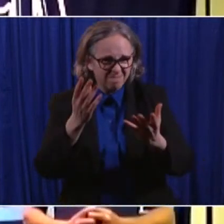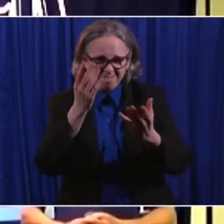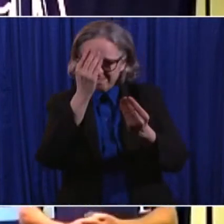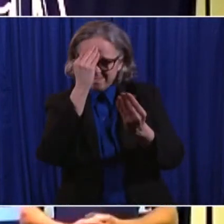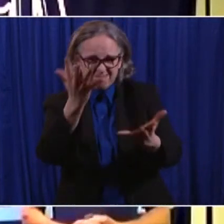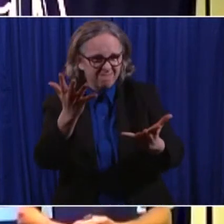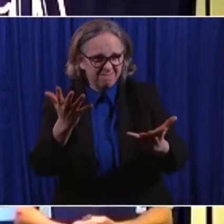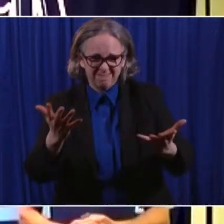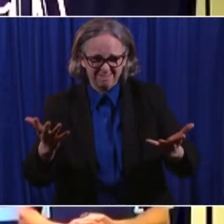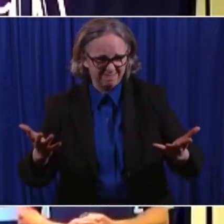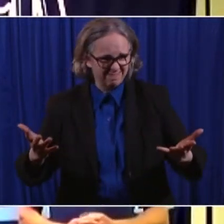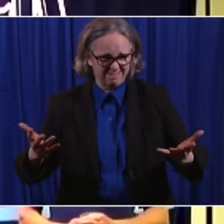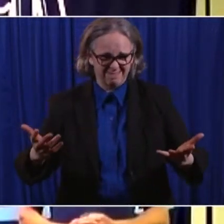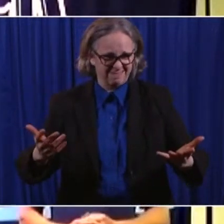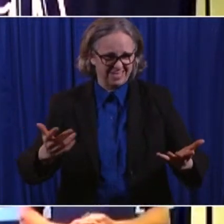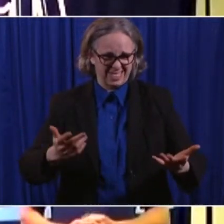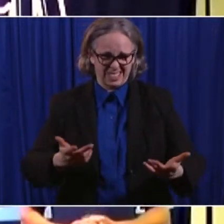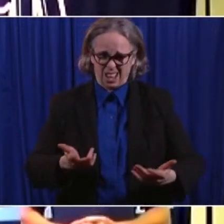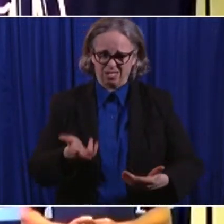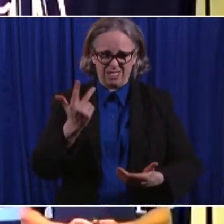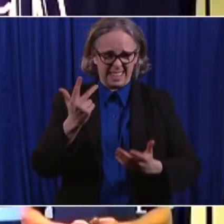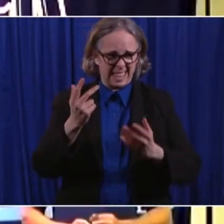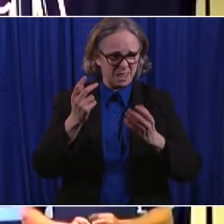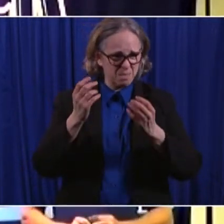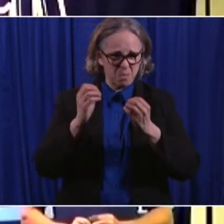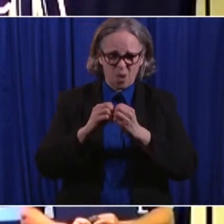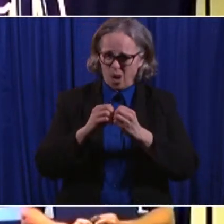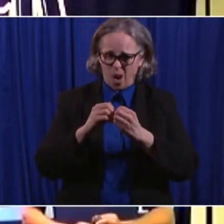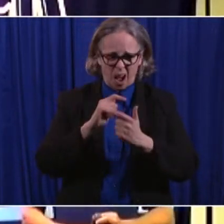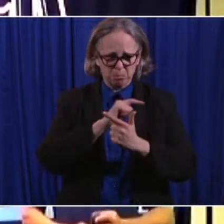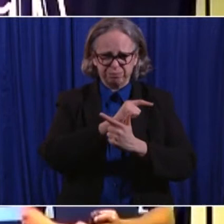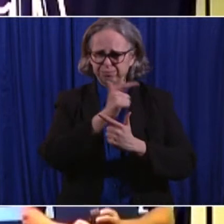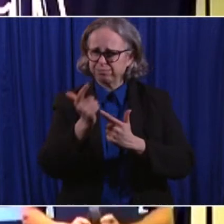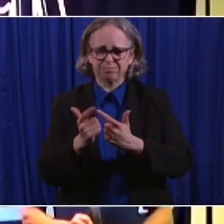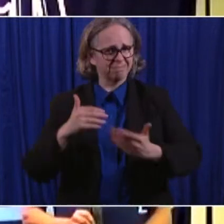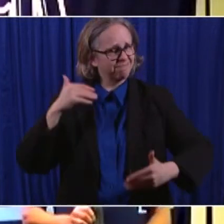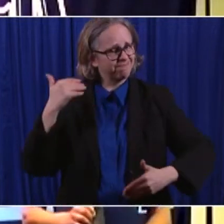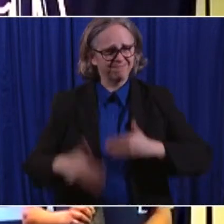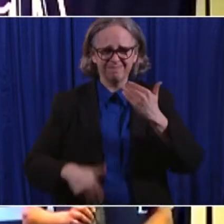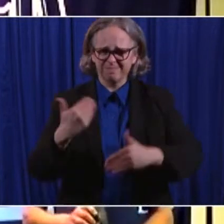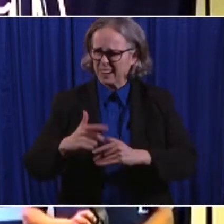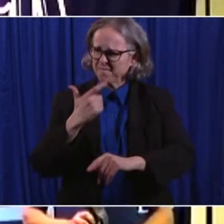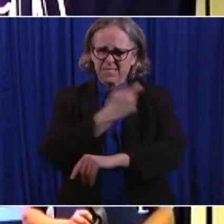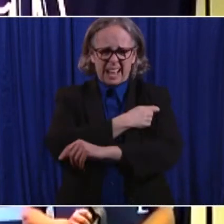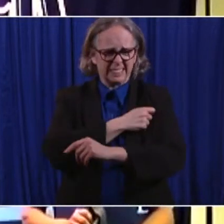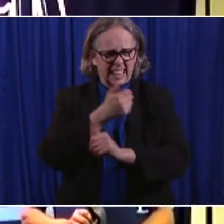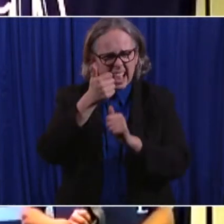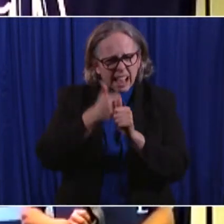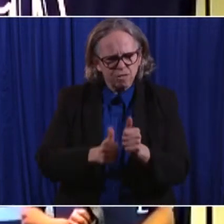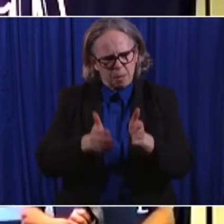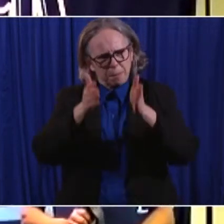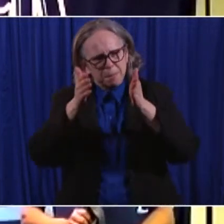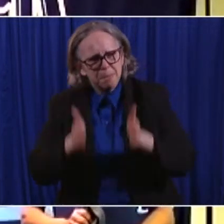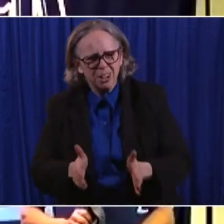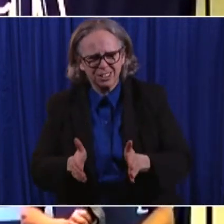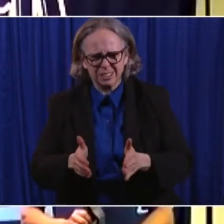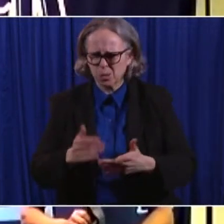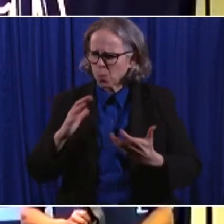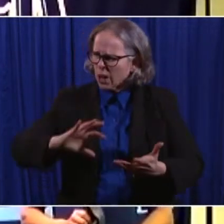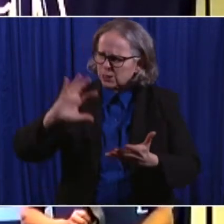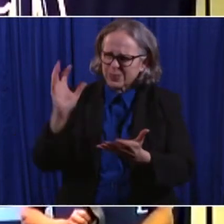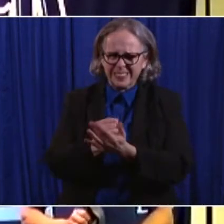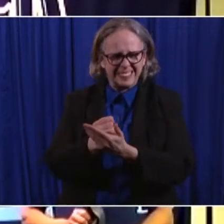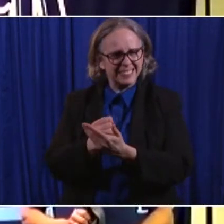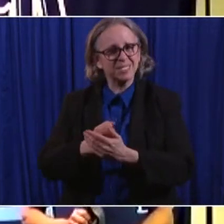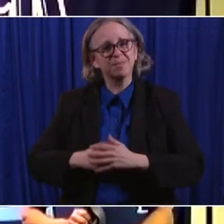we've got 3 more down on our road to get everybody who is willing to get vaccinated today